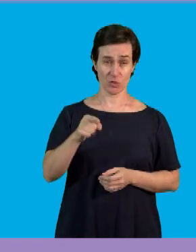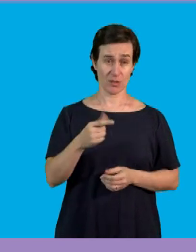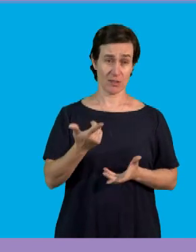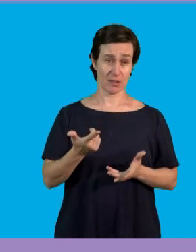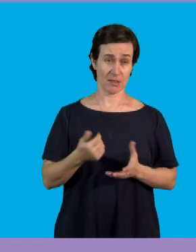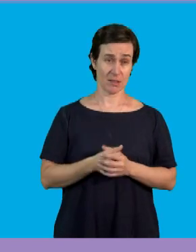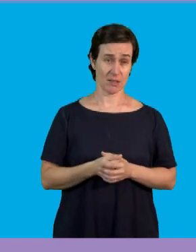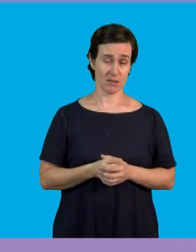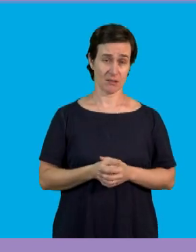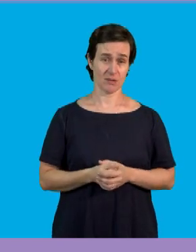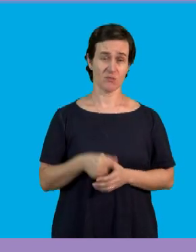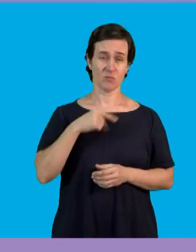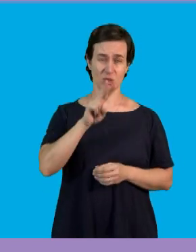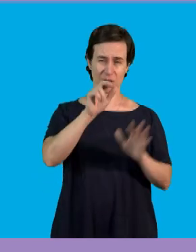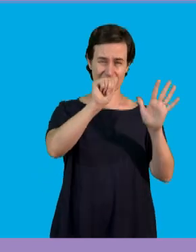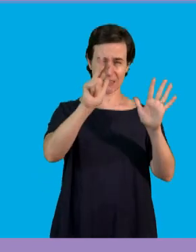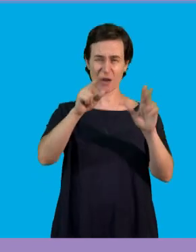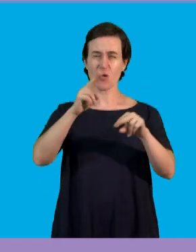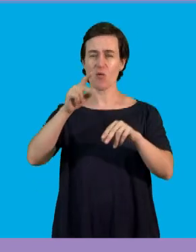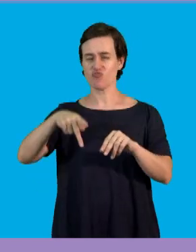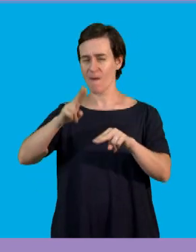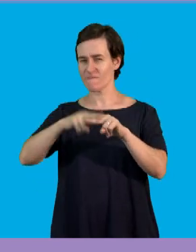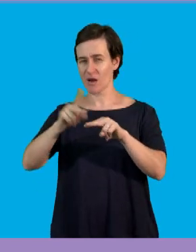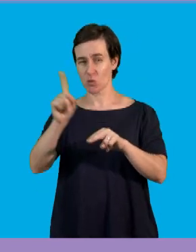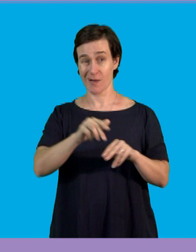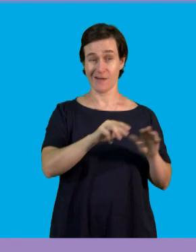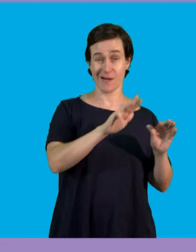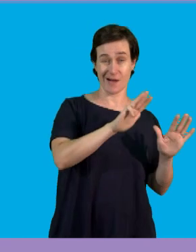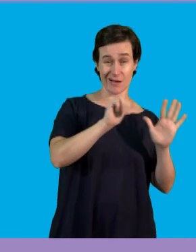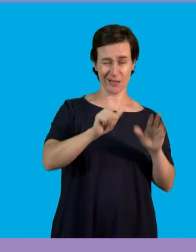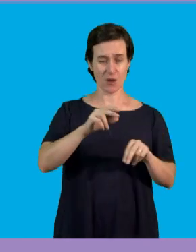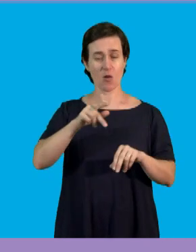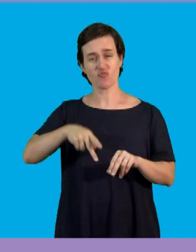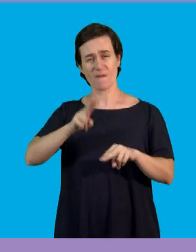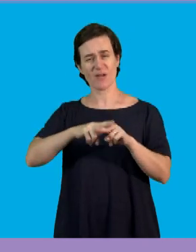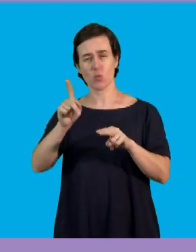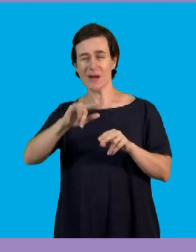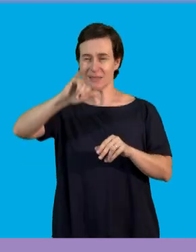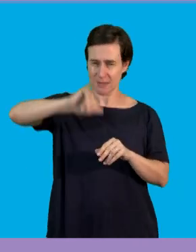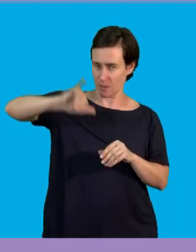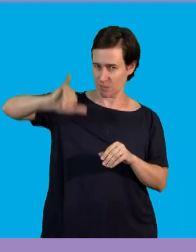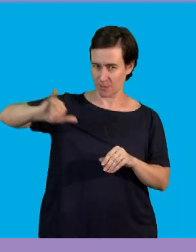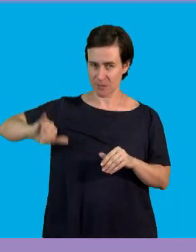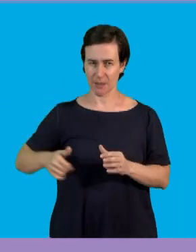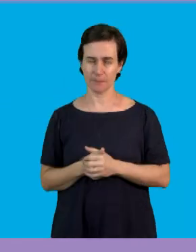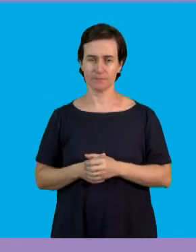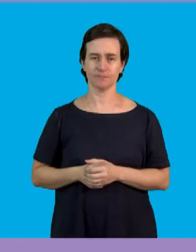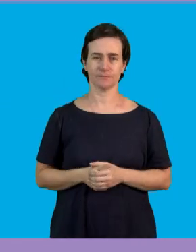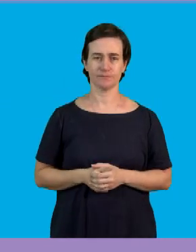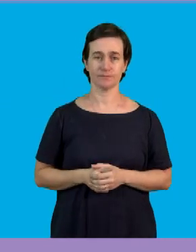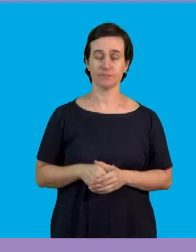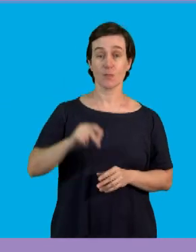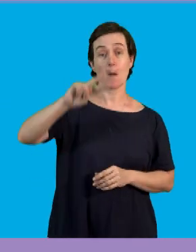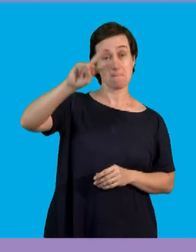for 68. Which ones are common? Both of these prime factor lists have